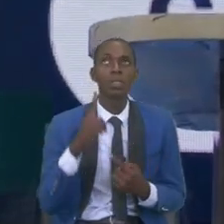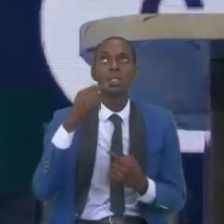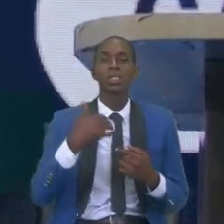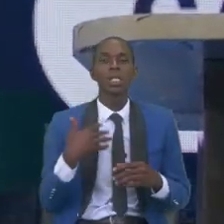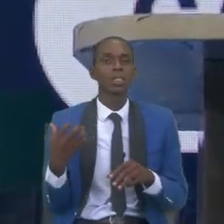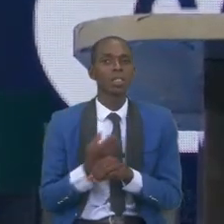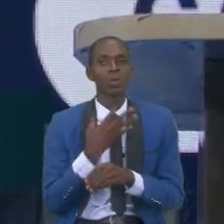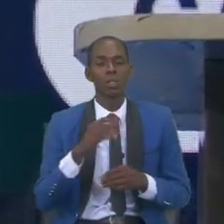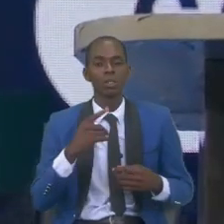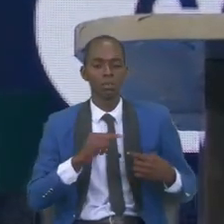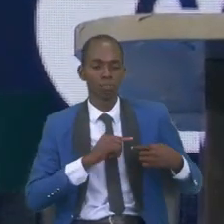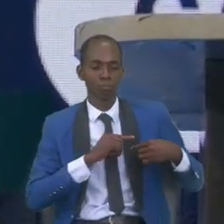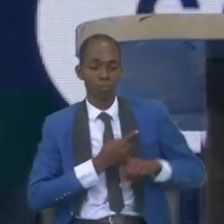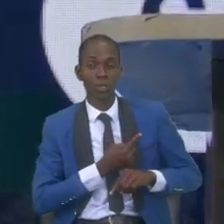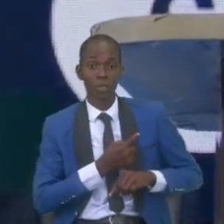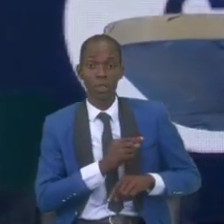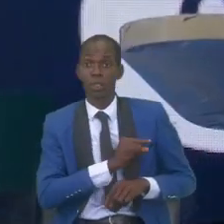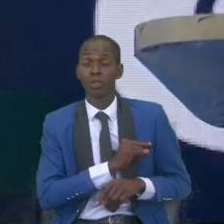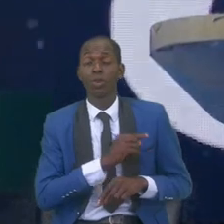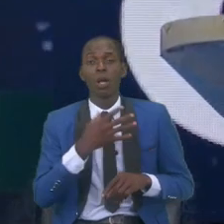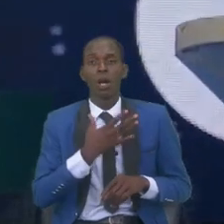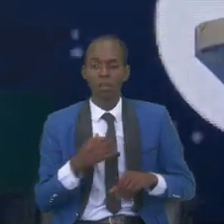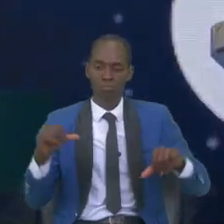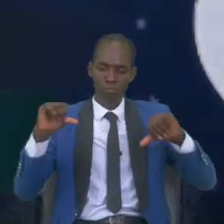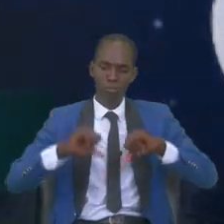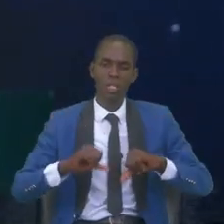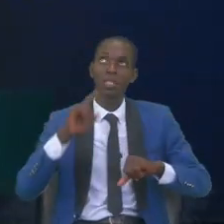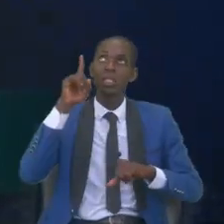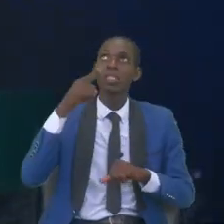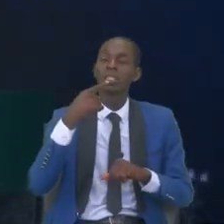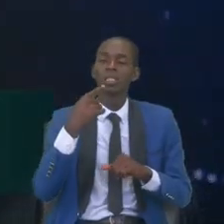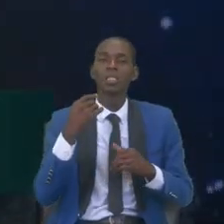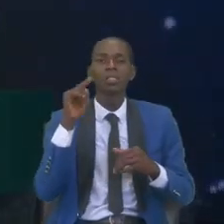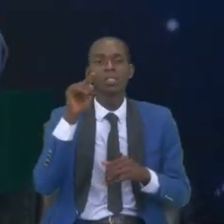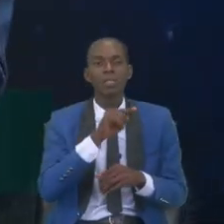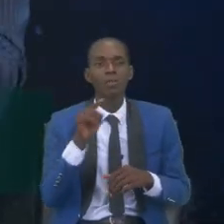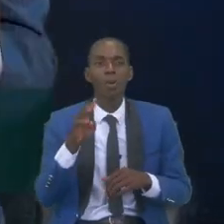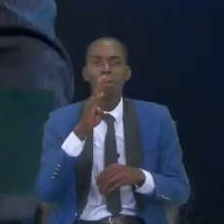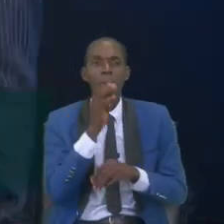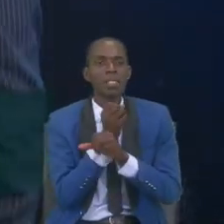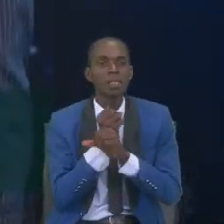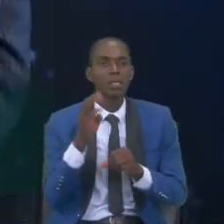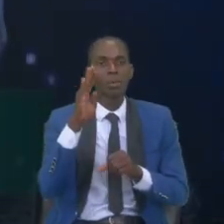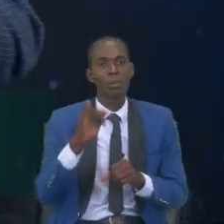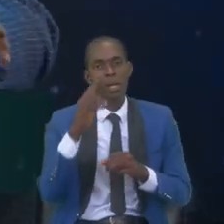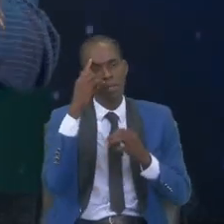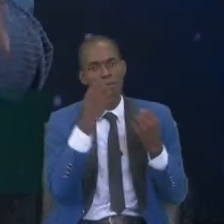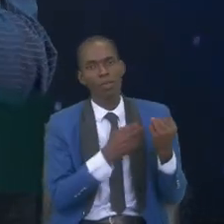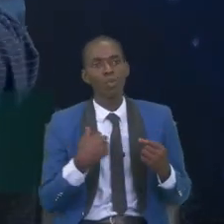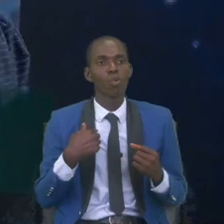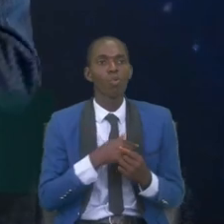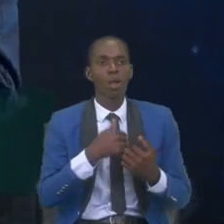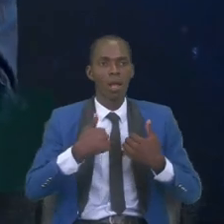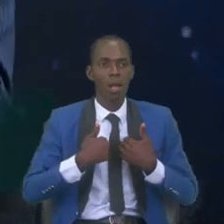guilt and the condemnation. And it says, therefore, being justified by faith, we have peace with God through